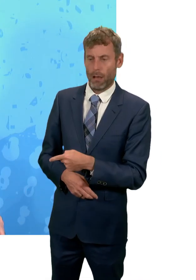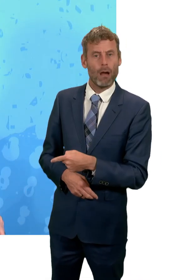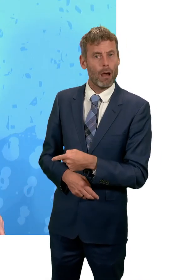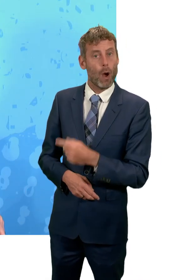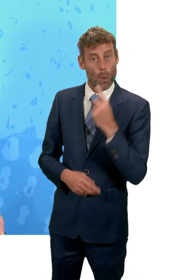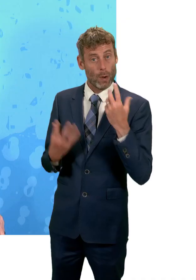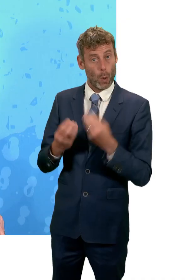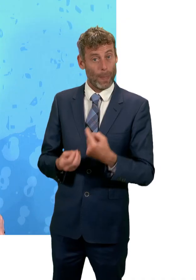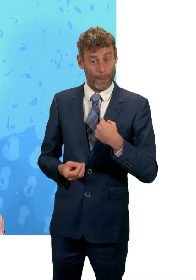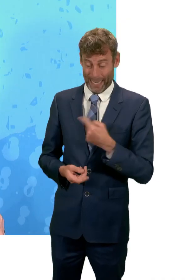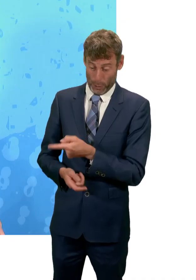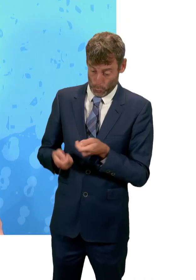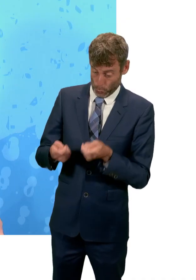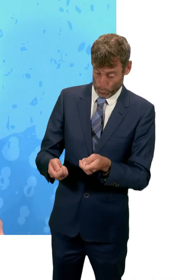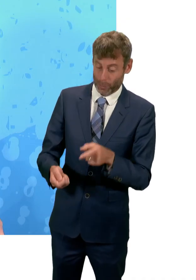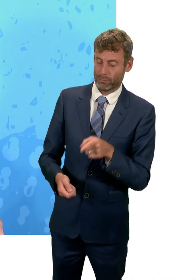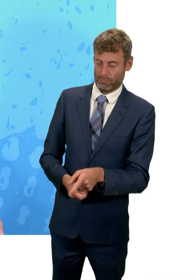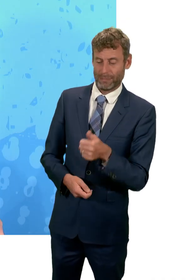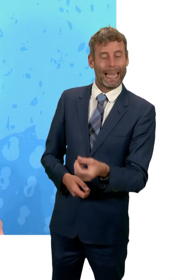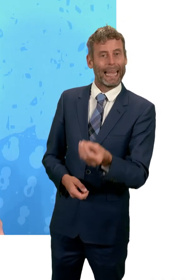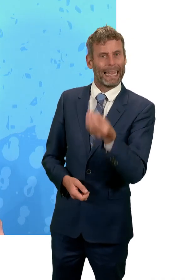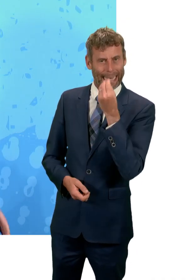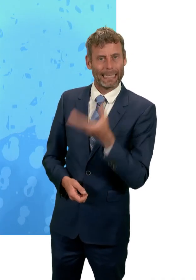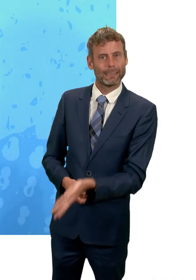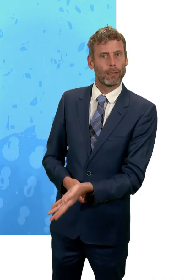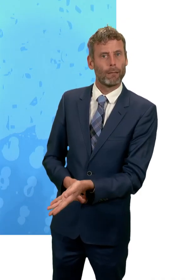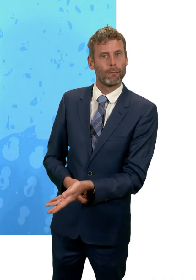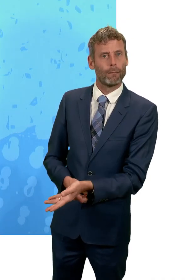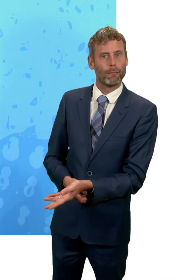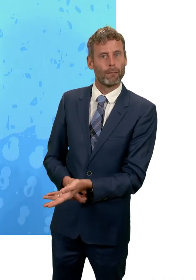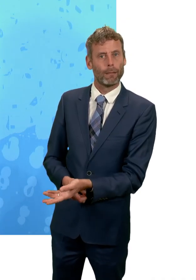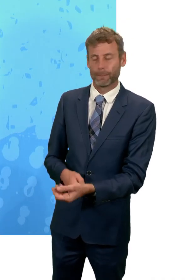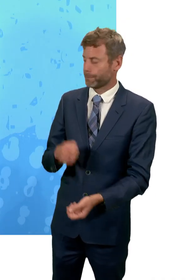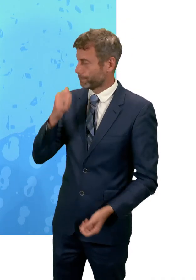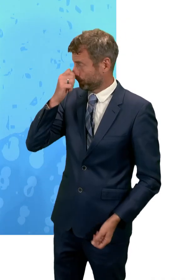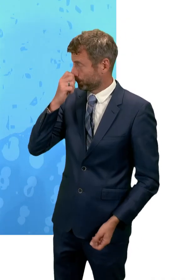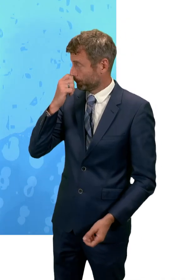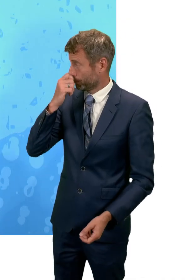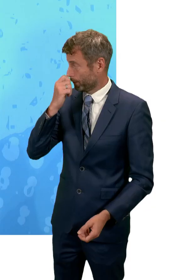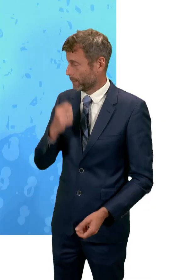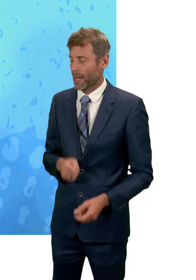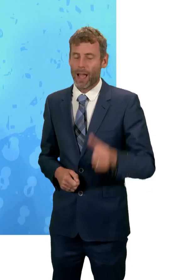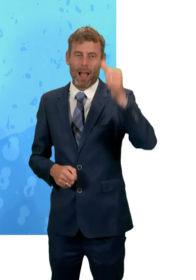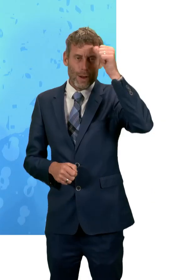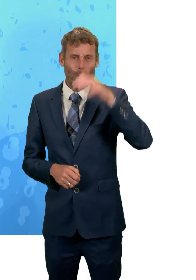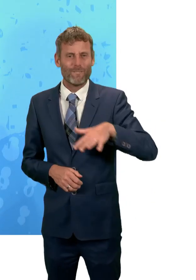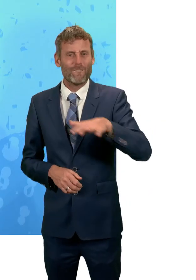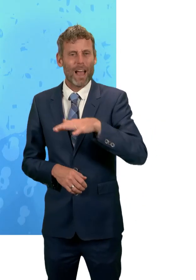it. So again, I totally understand. People are stuck in families are stuck